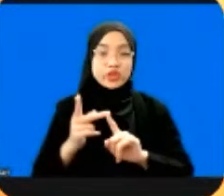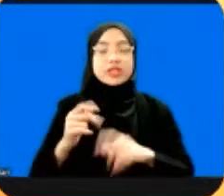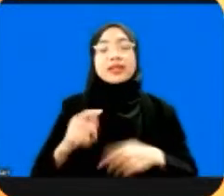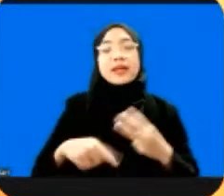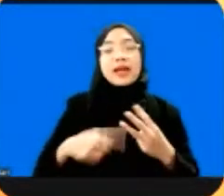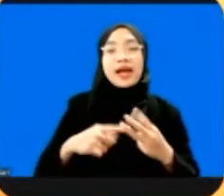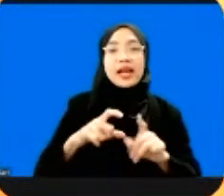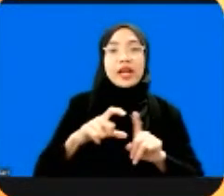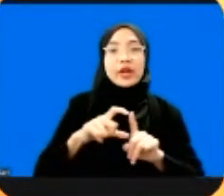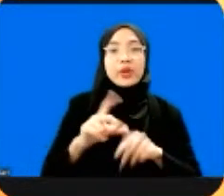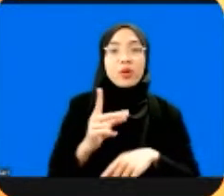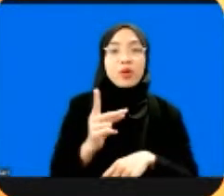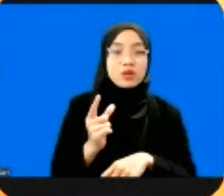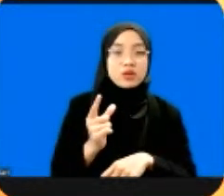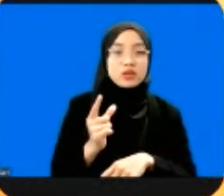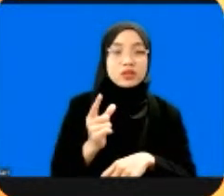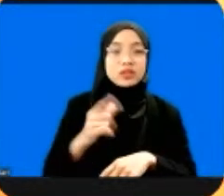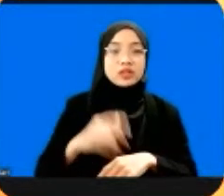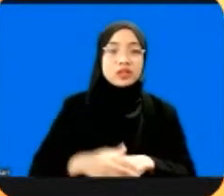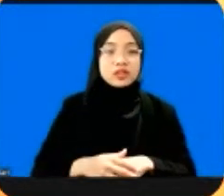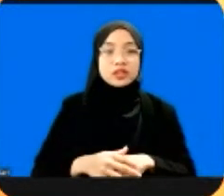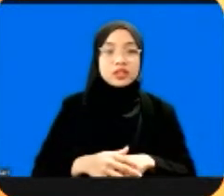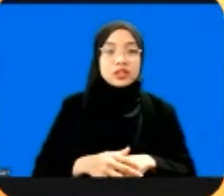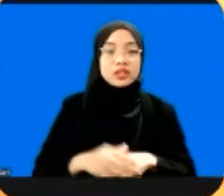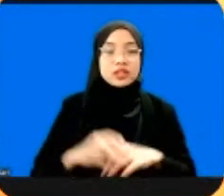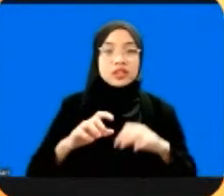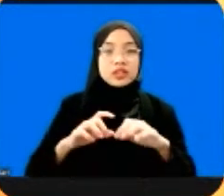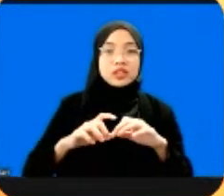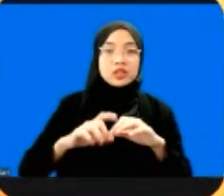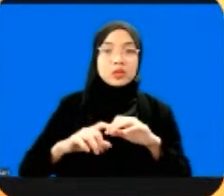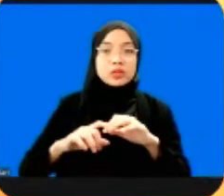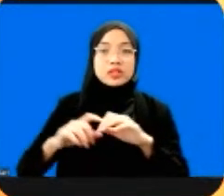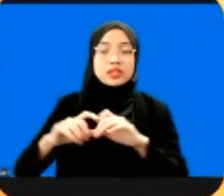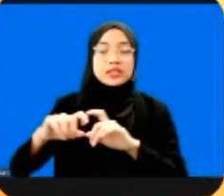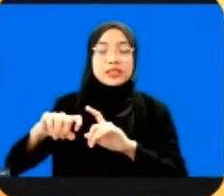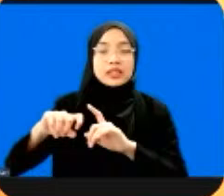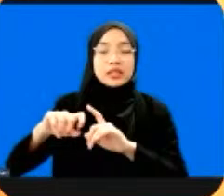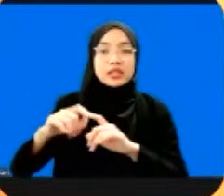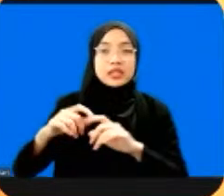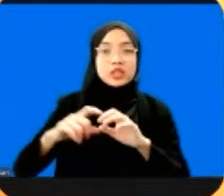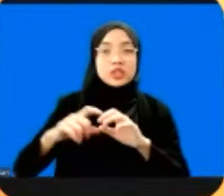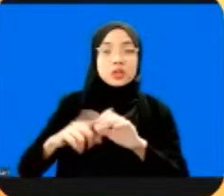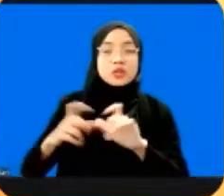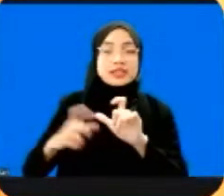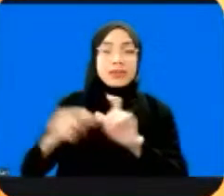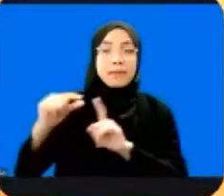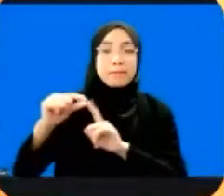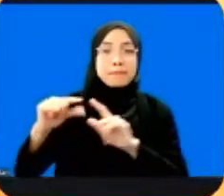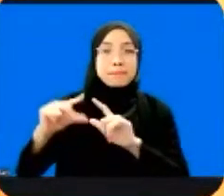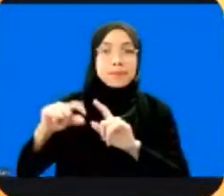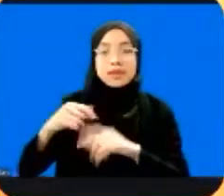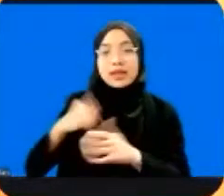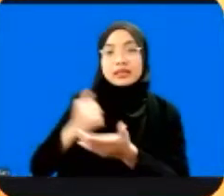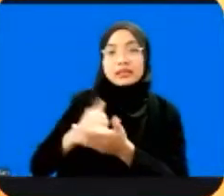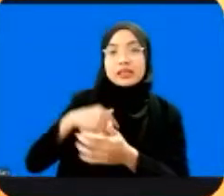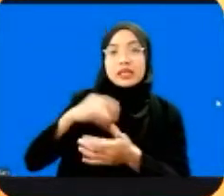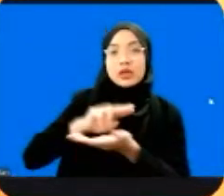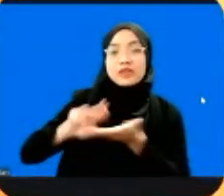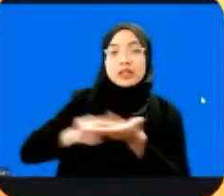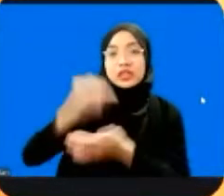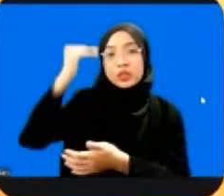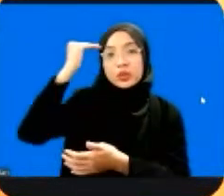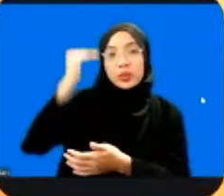K.S. Park from Korea University and OpenNet. And also remote from Indonesia,